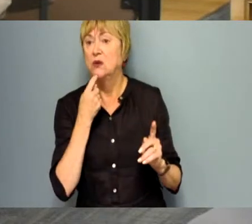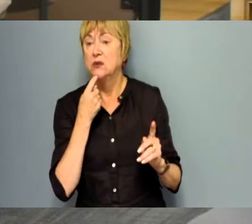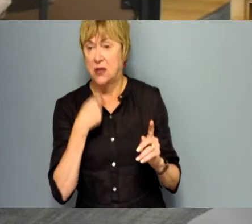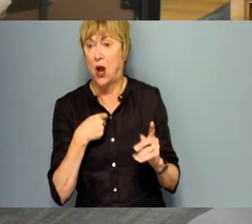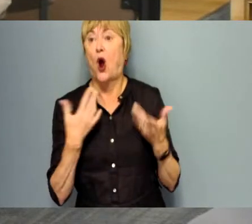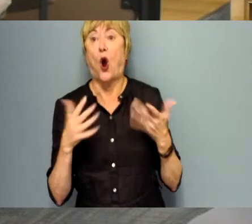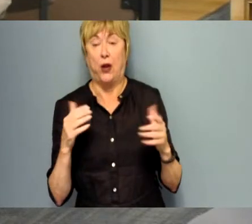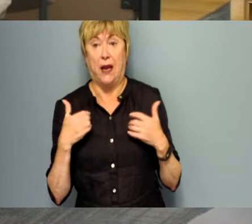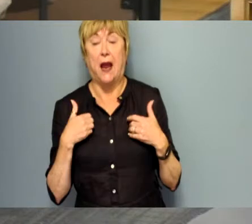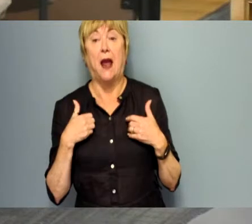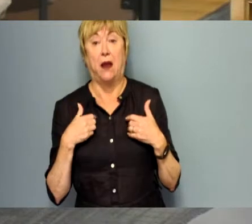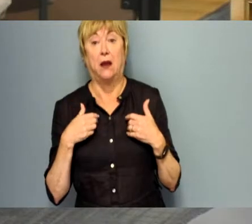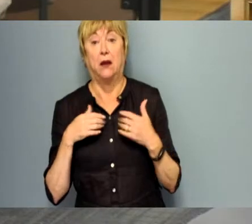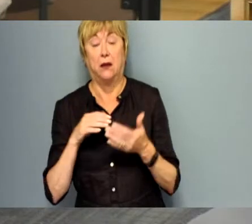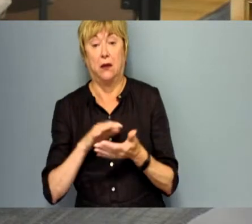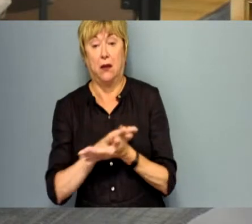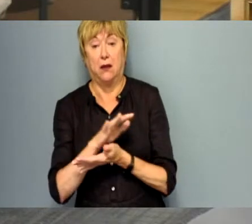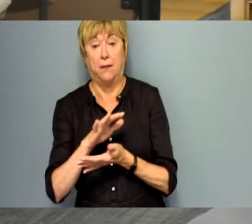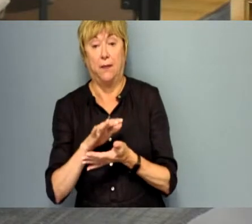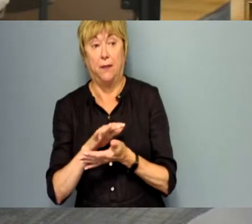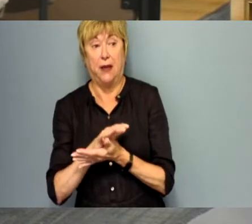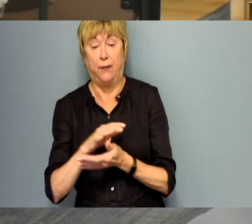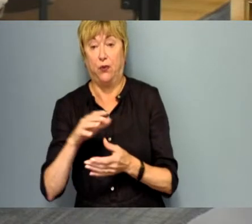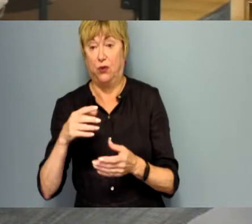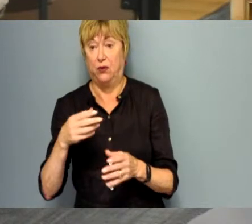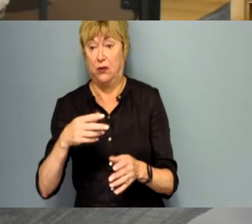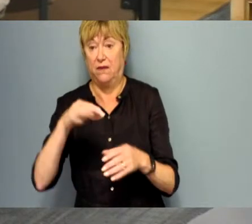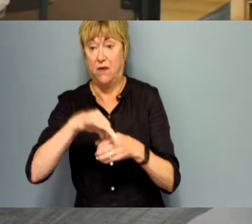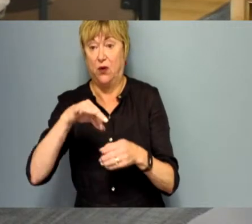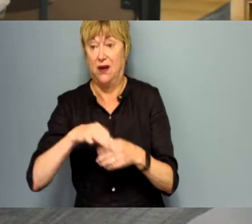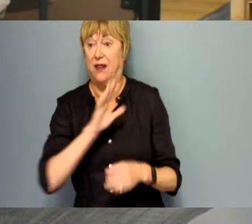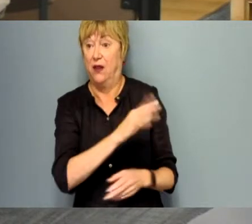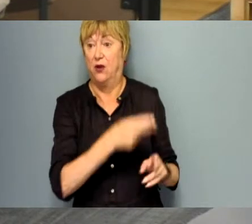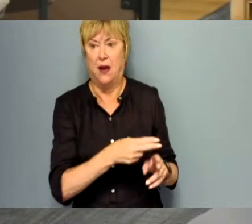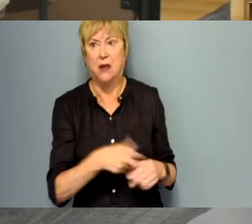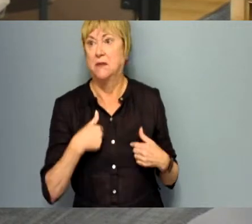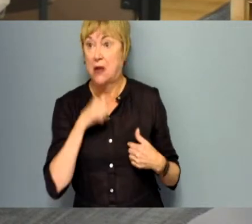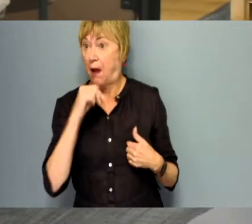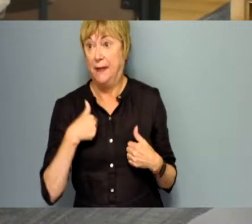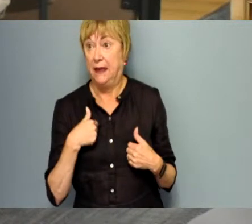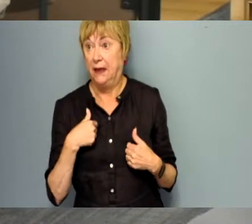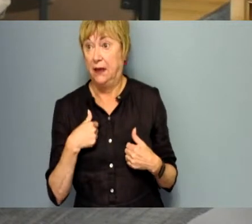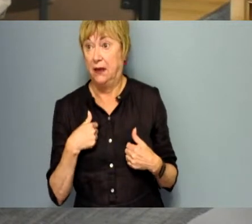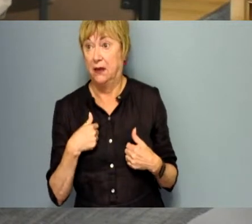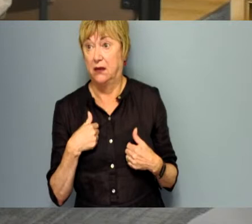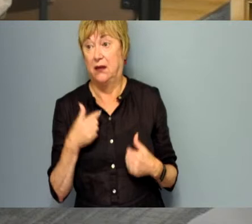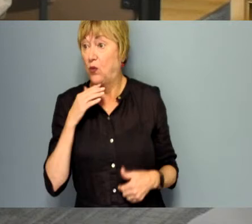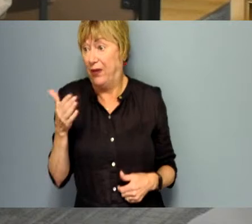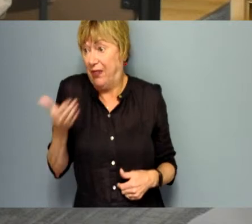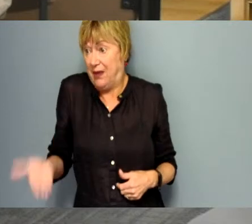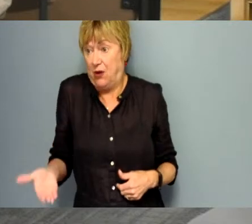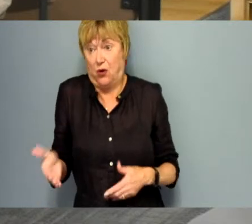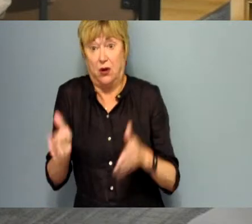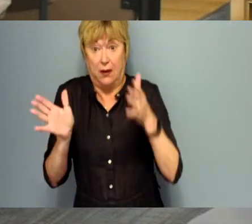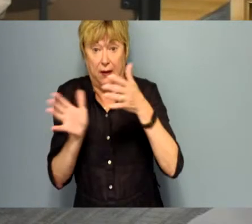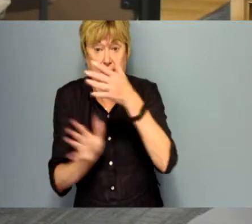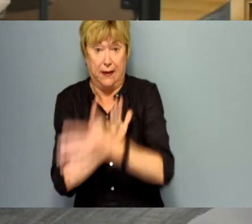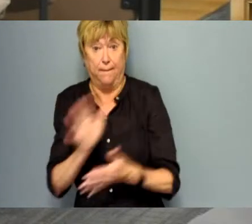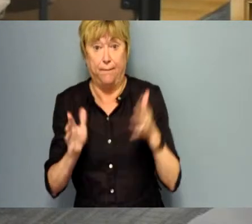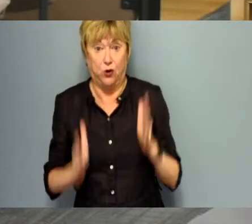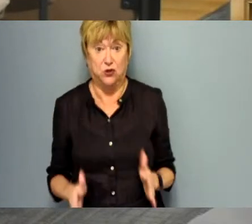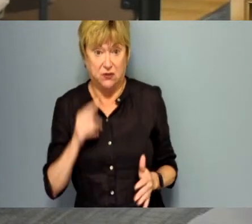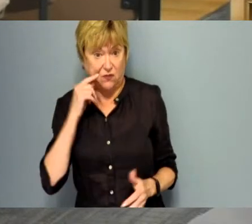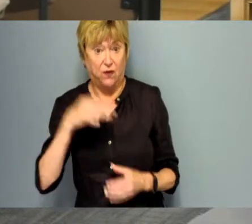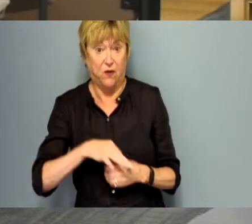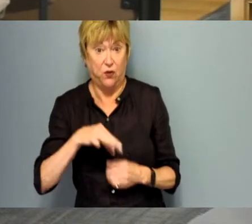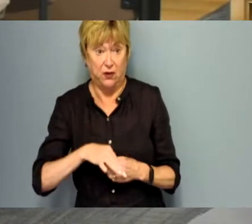ballot cast in their name, and they said they did not do that. They were there in person to vote. If we